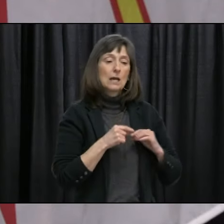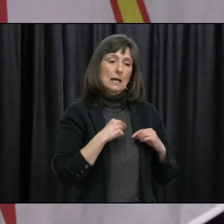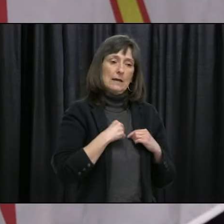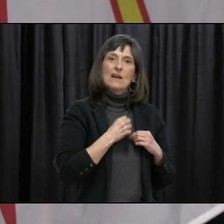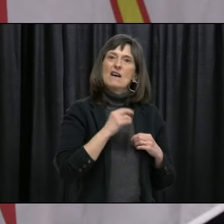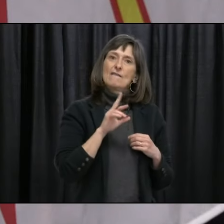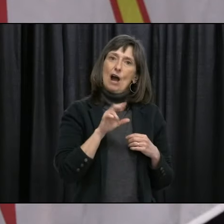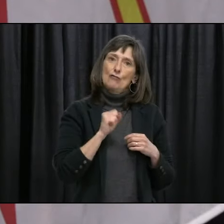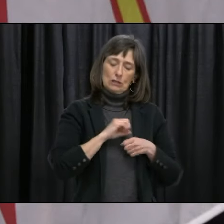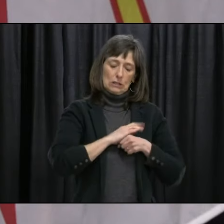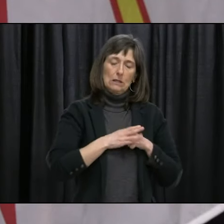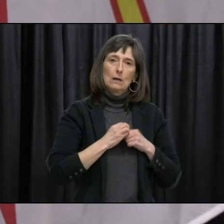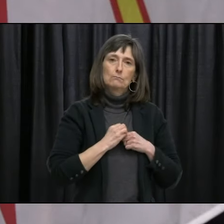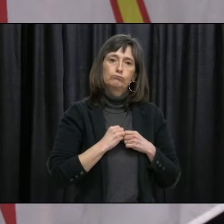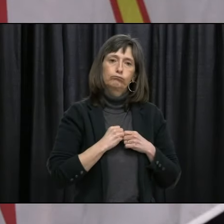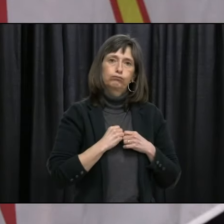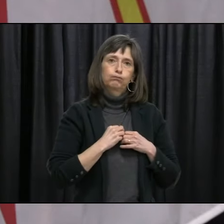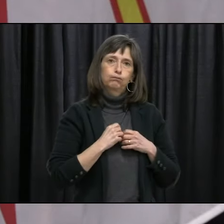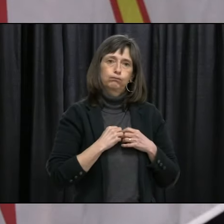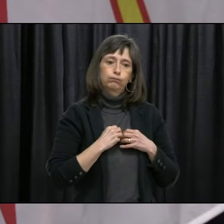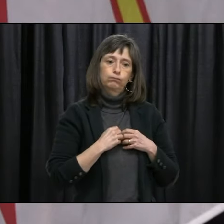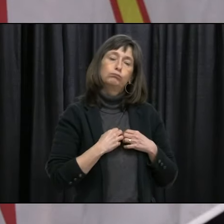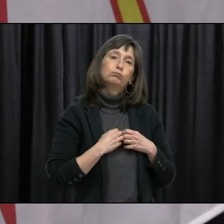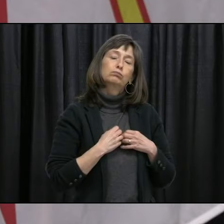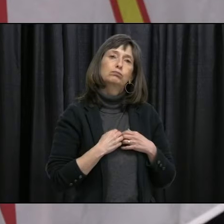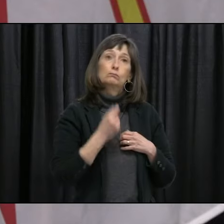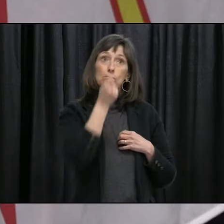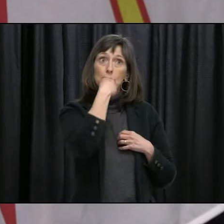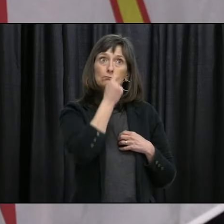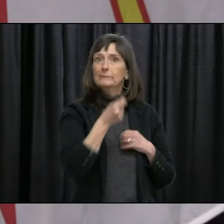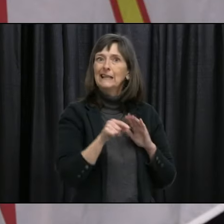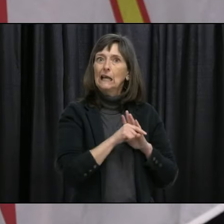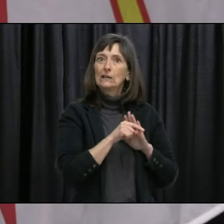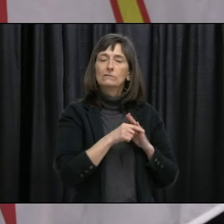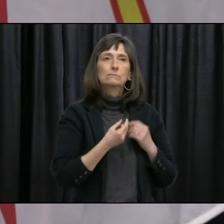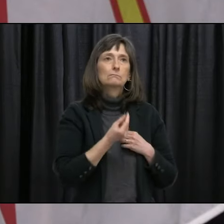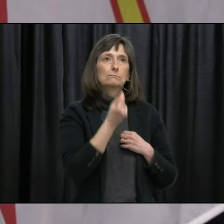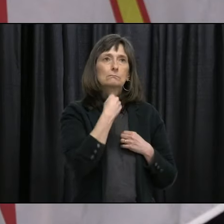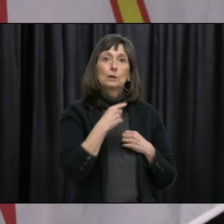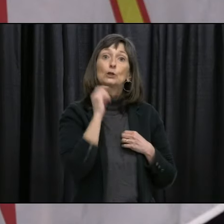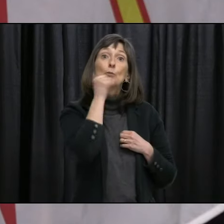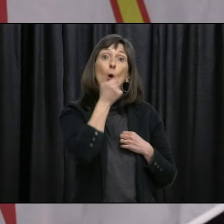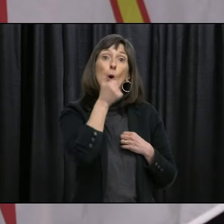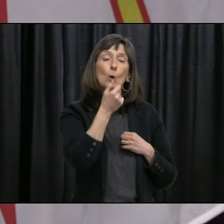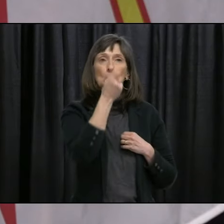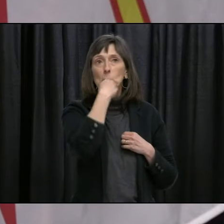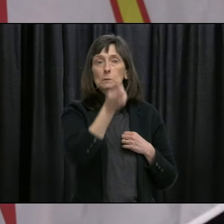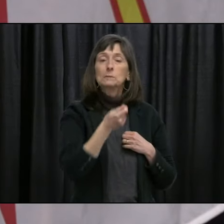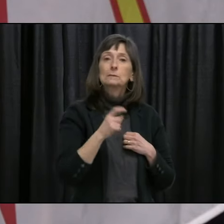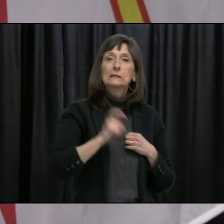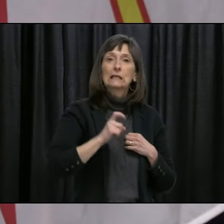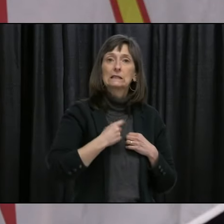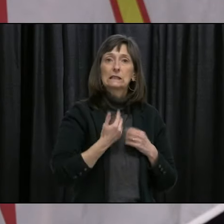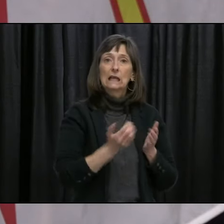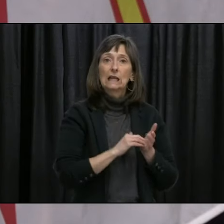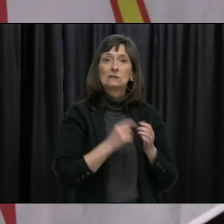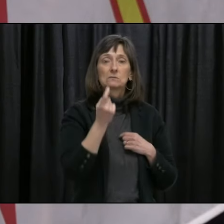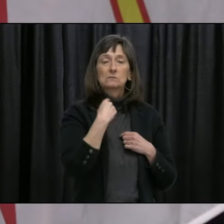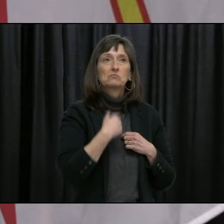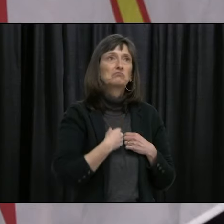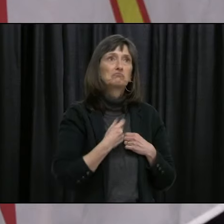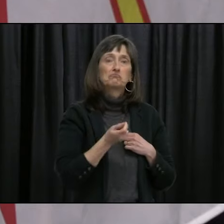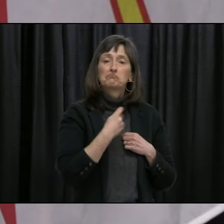virus in your system to be able to test positive. So, and So if you get tested early on in the disease, you